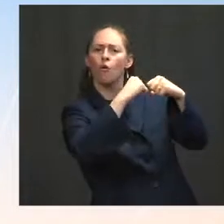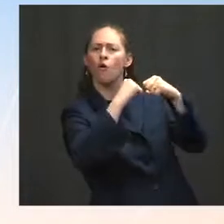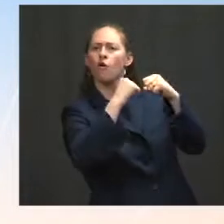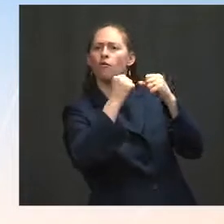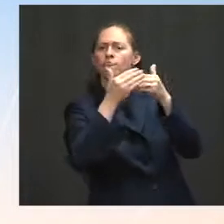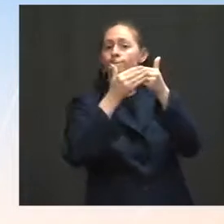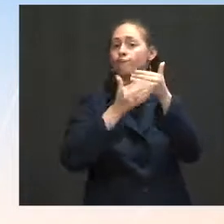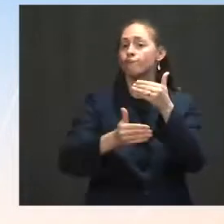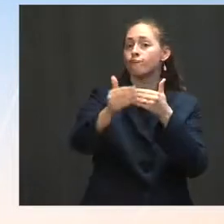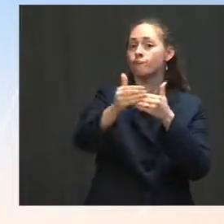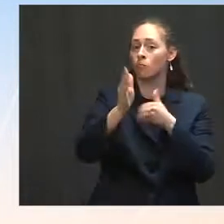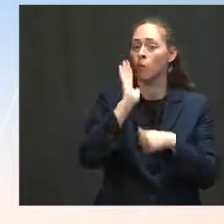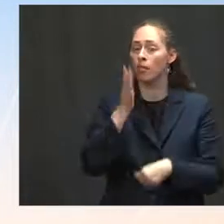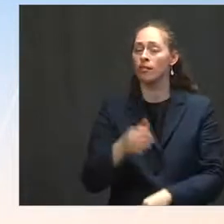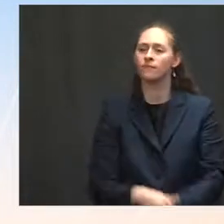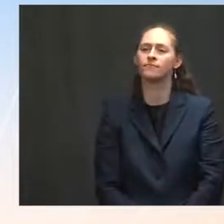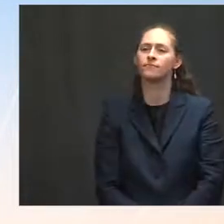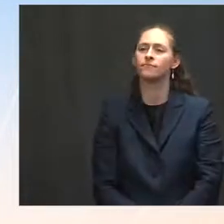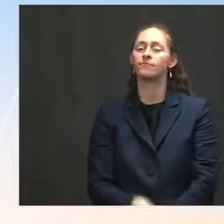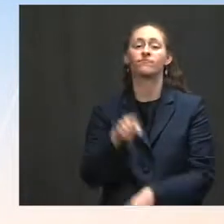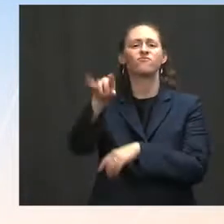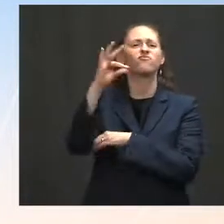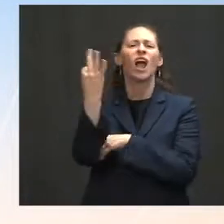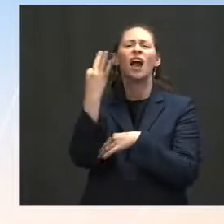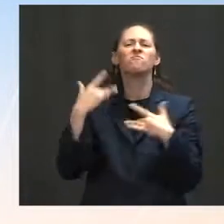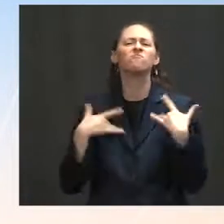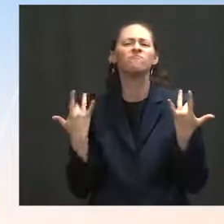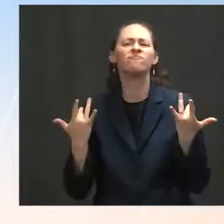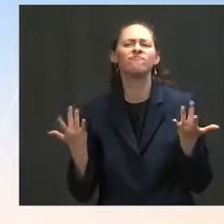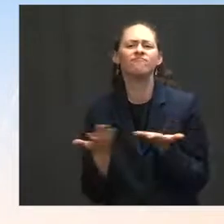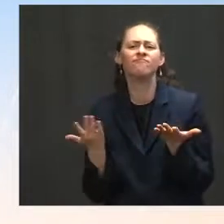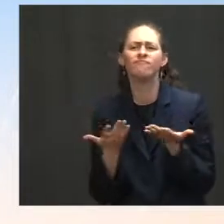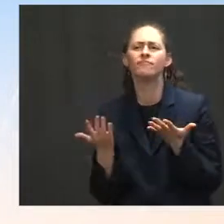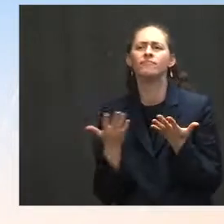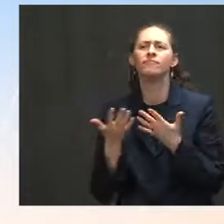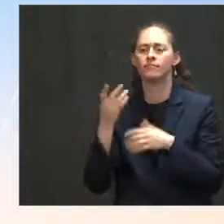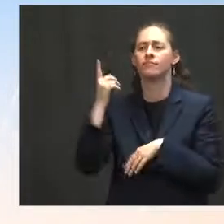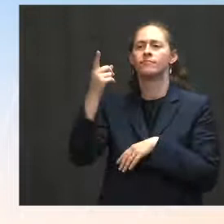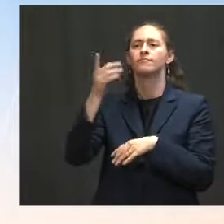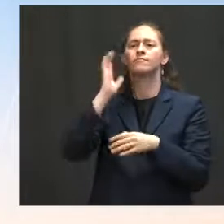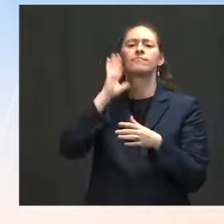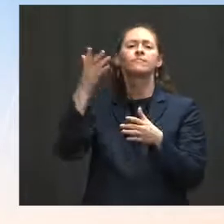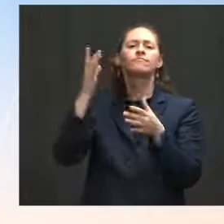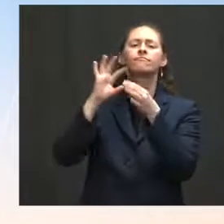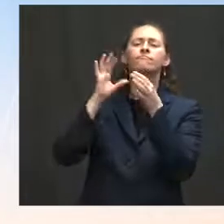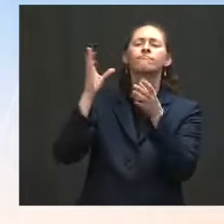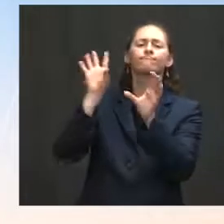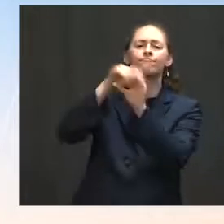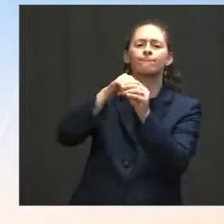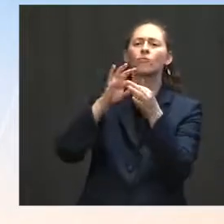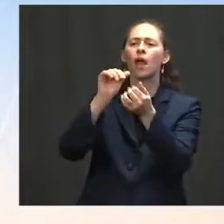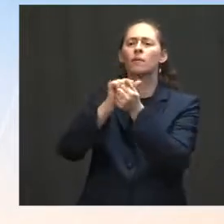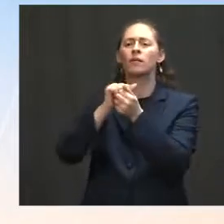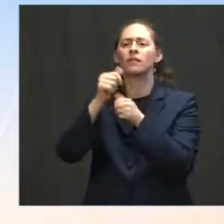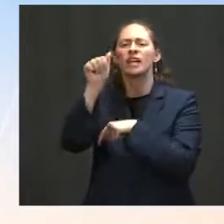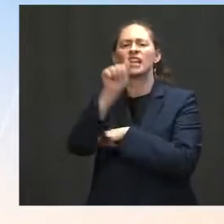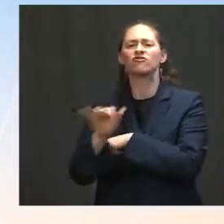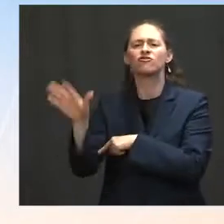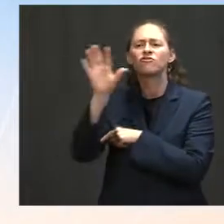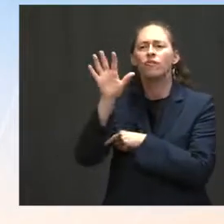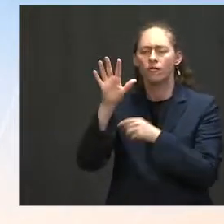President will participate in the Asia-Pacific Economic Cooperation Leaders Retreat, remotely, obviously, on the response